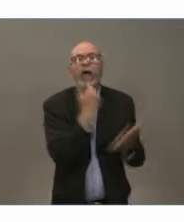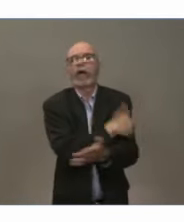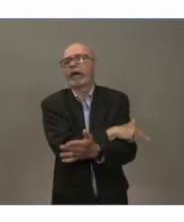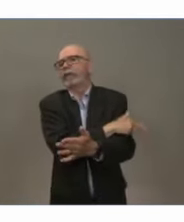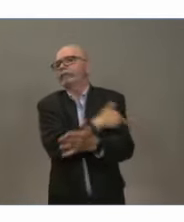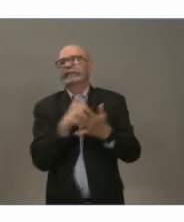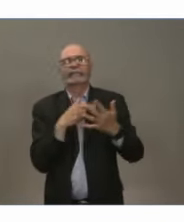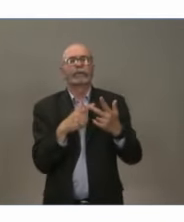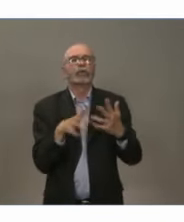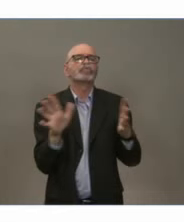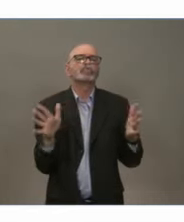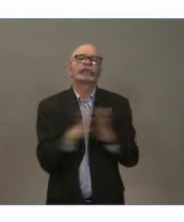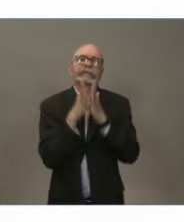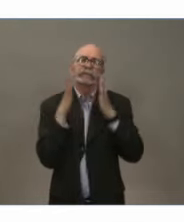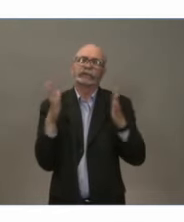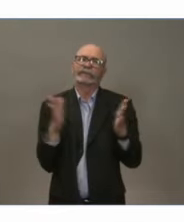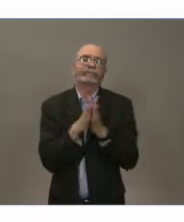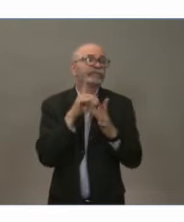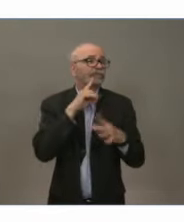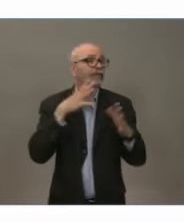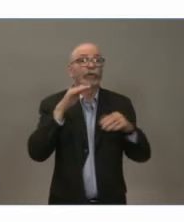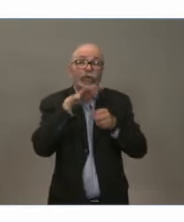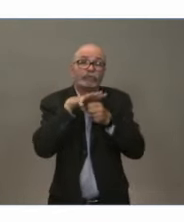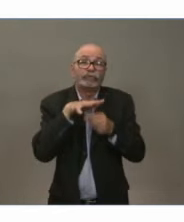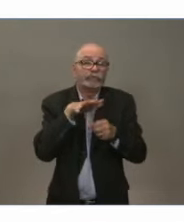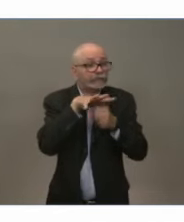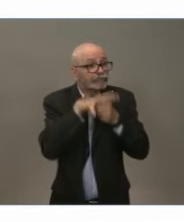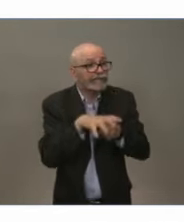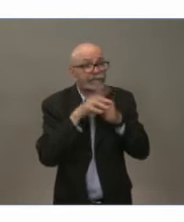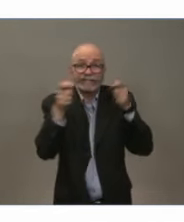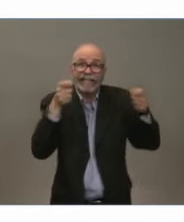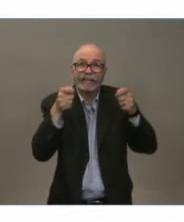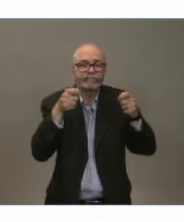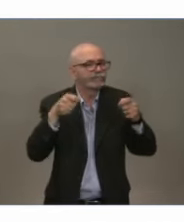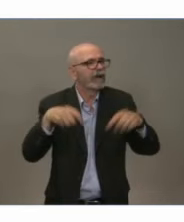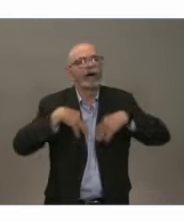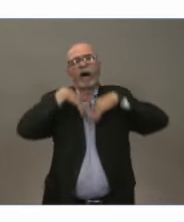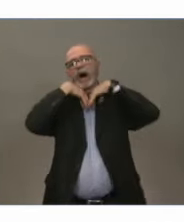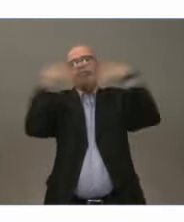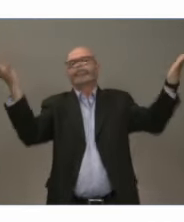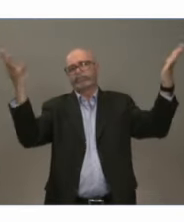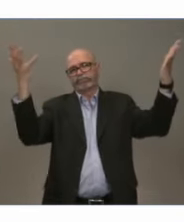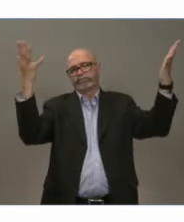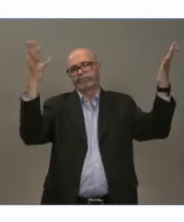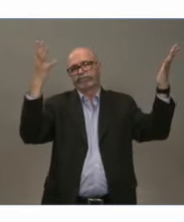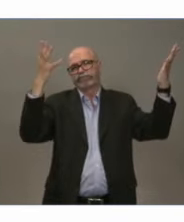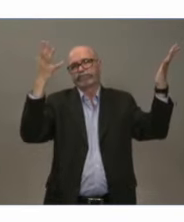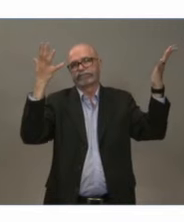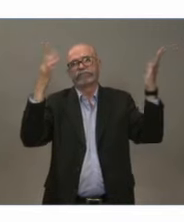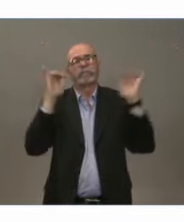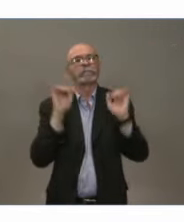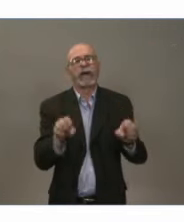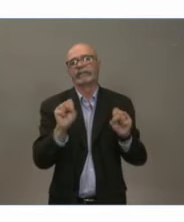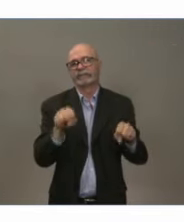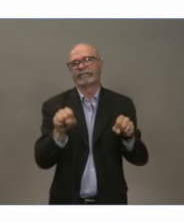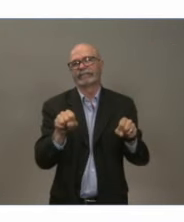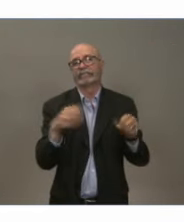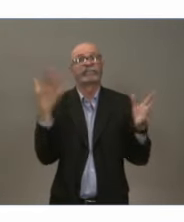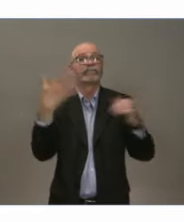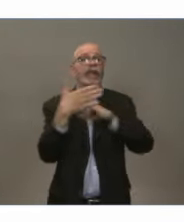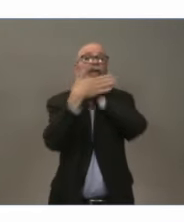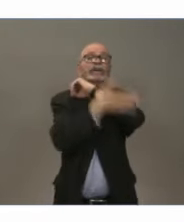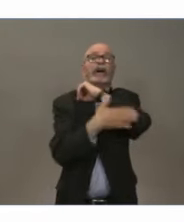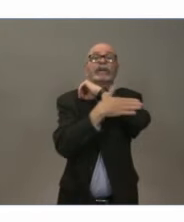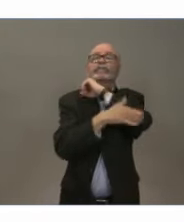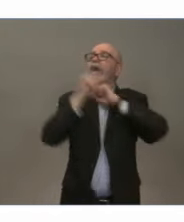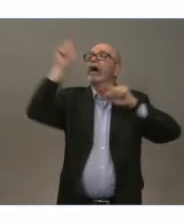beyond the capacity of our healthcare system. And as the Premier said, that puts us in a situation like other countries and frankly some other provinces